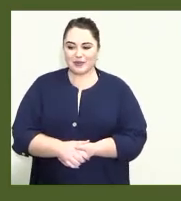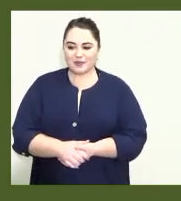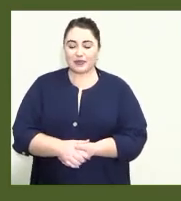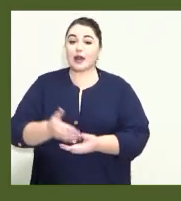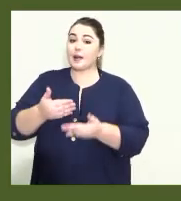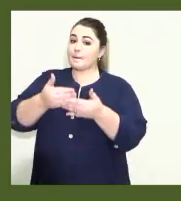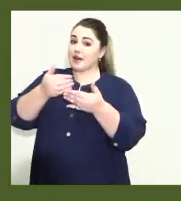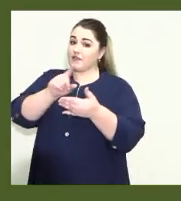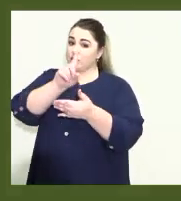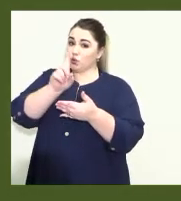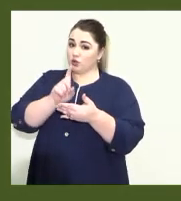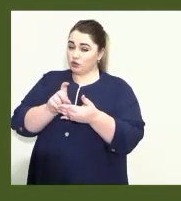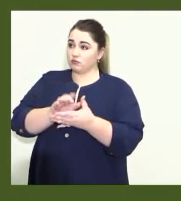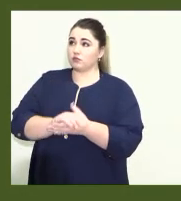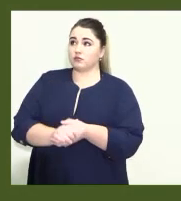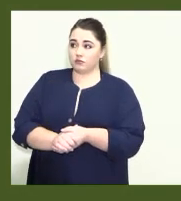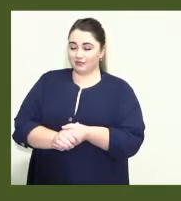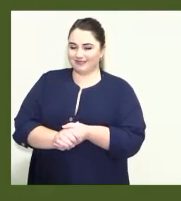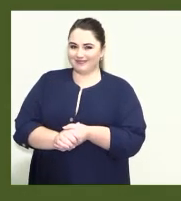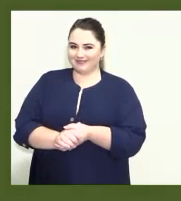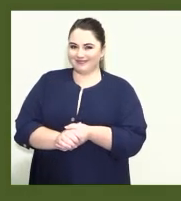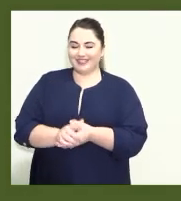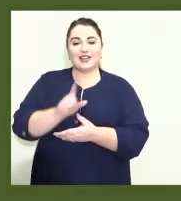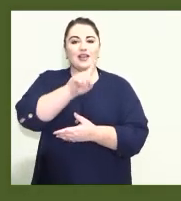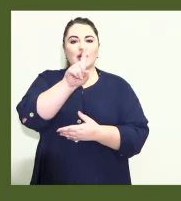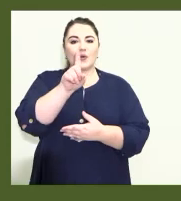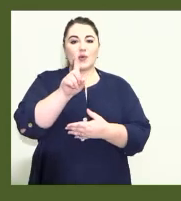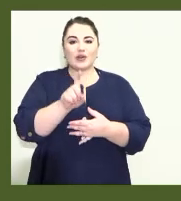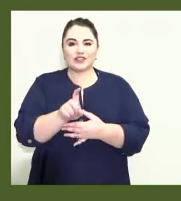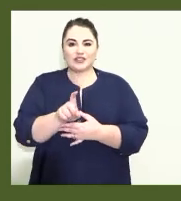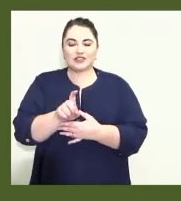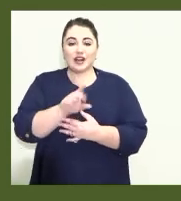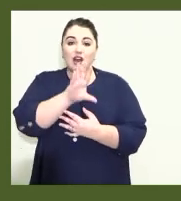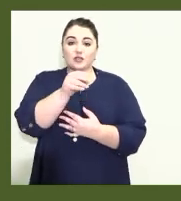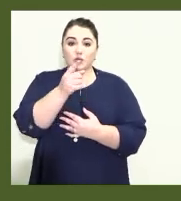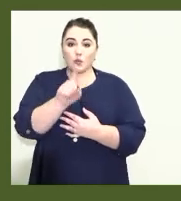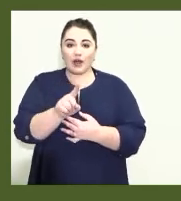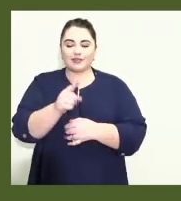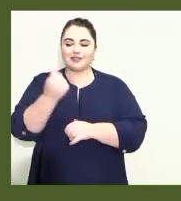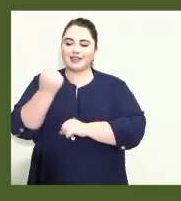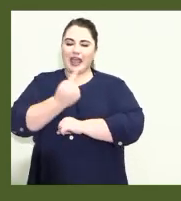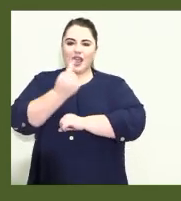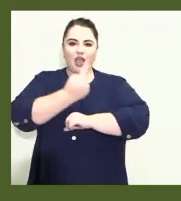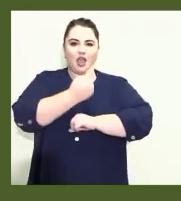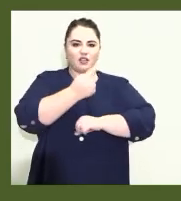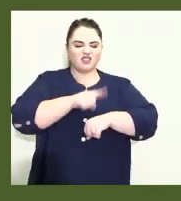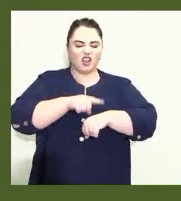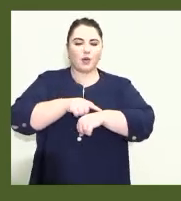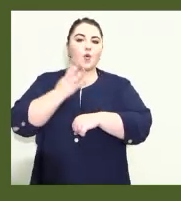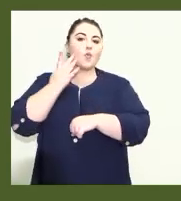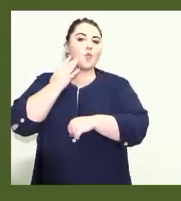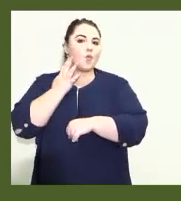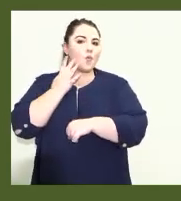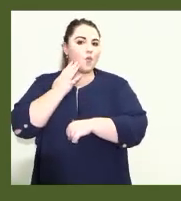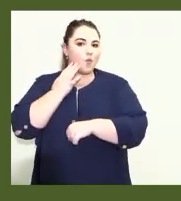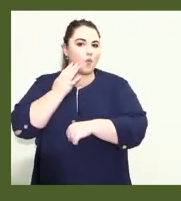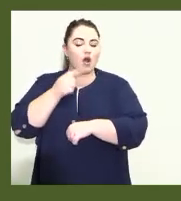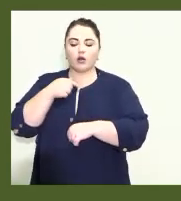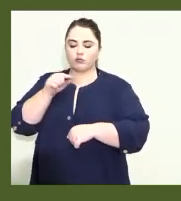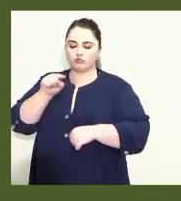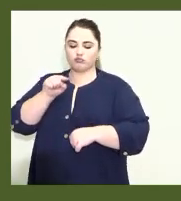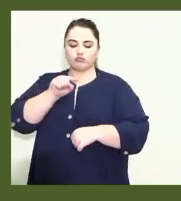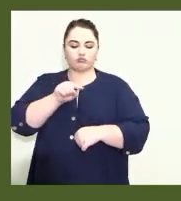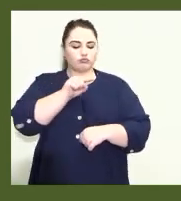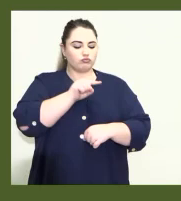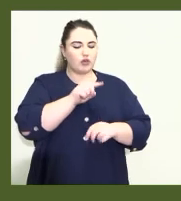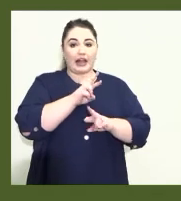It was the previous question here. This question on the times of the day. We spotted them on the graph and you're